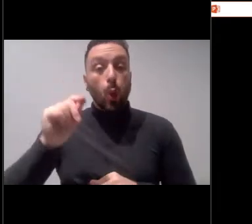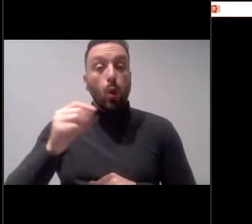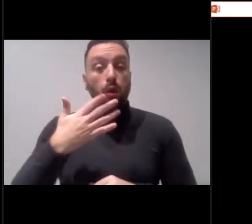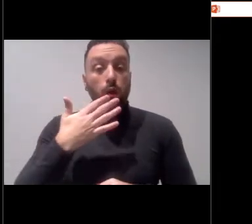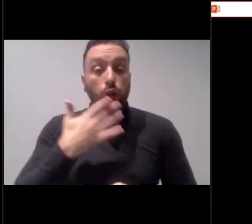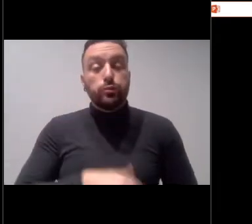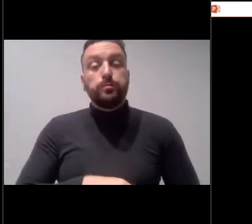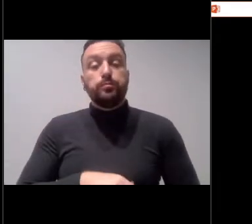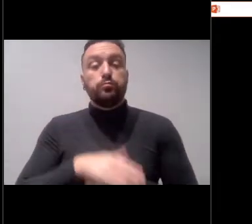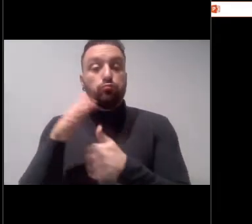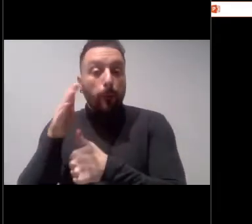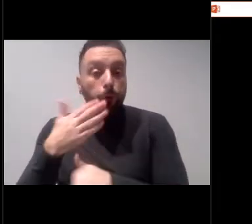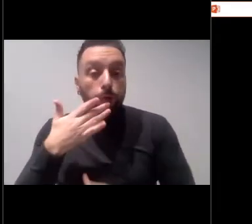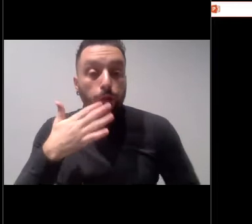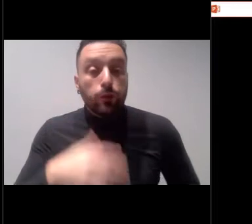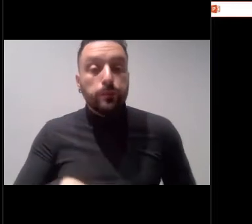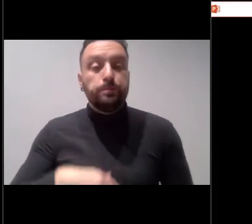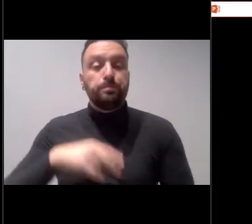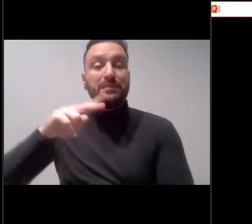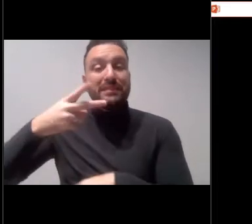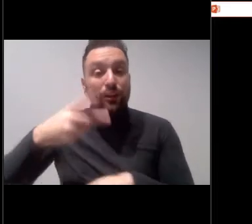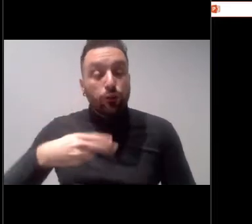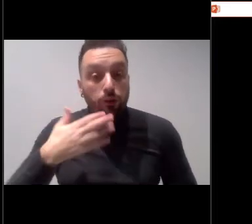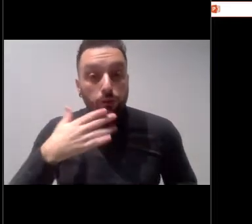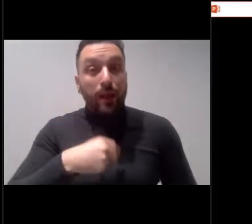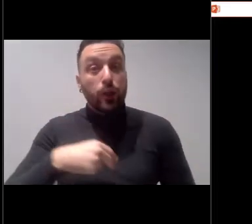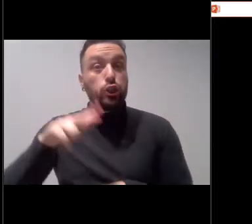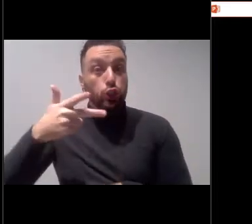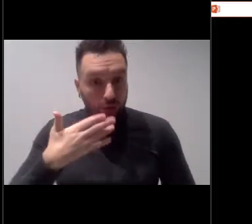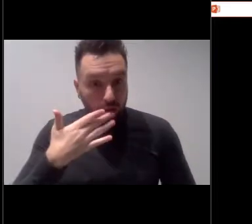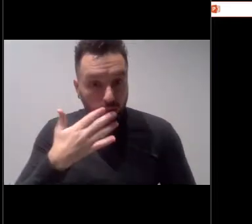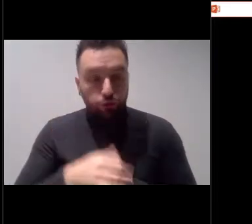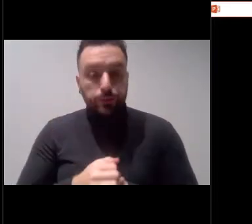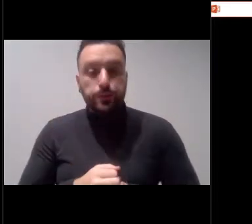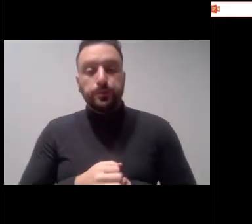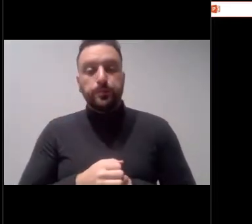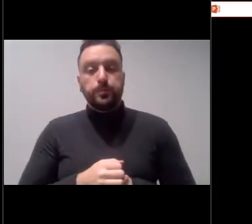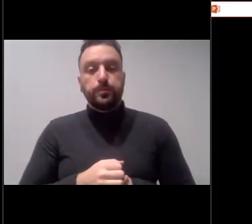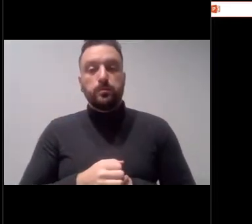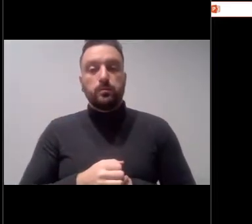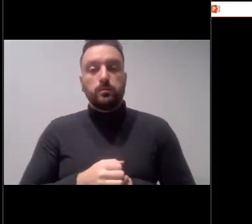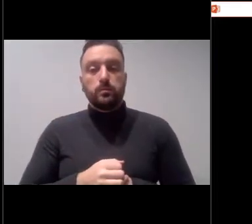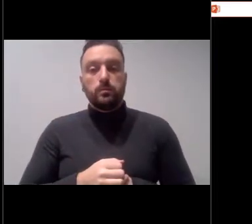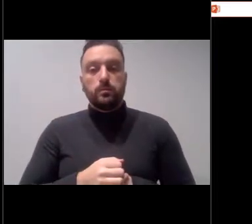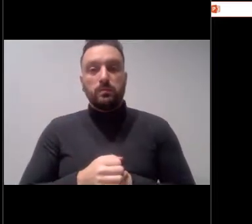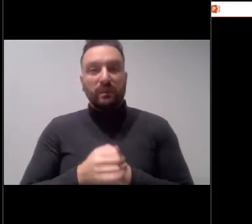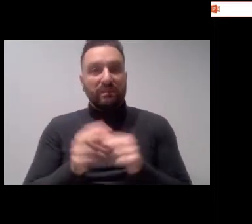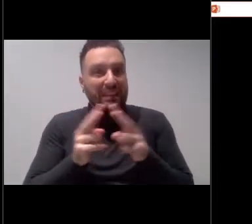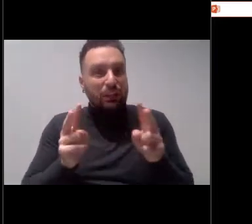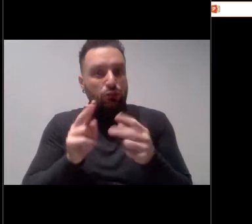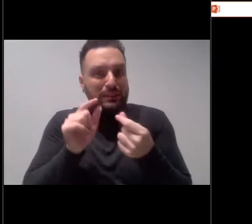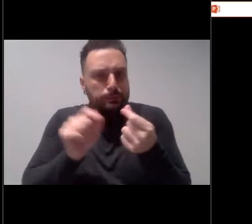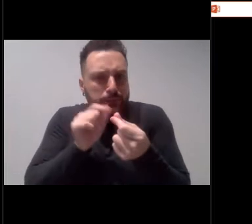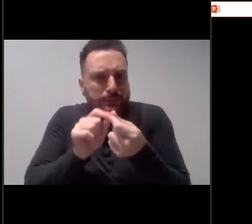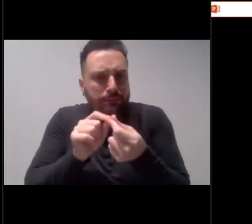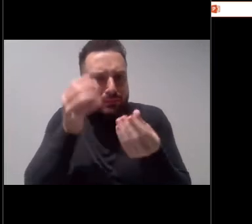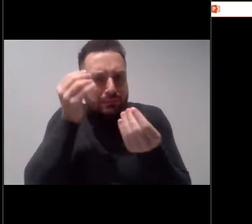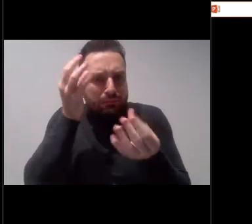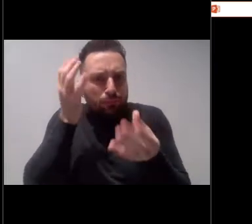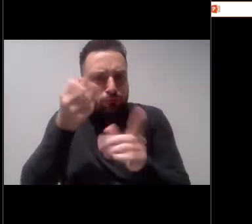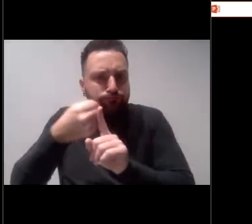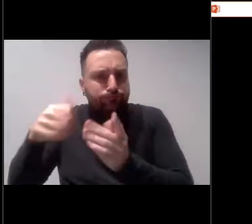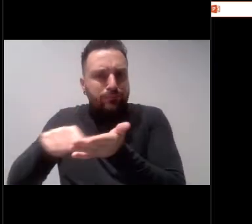primary colors and secondary colors and tertiary colors. There's very specific information on page 25 of the actual